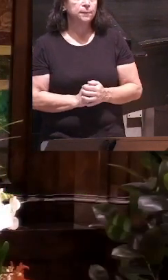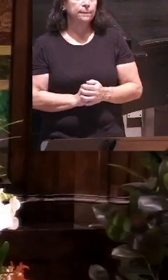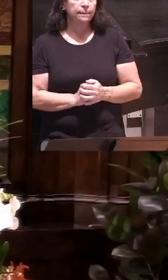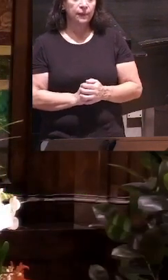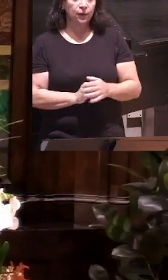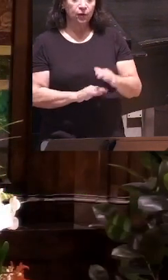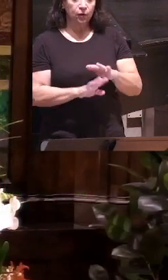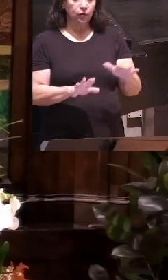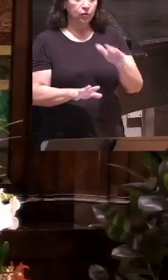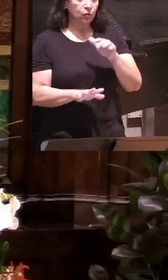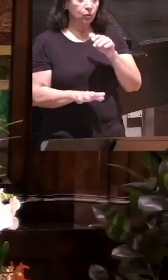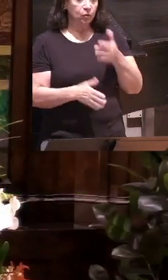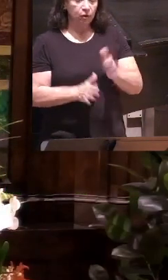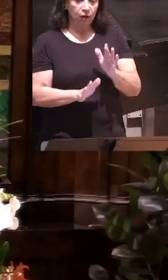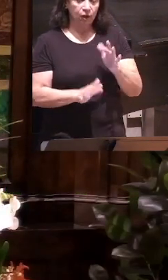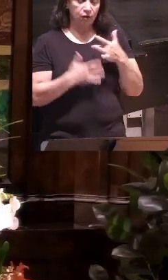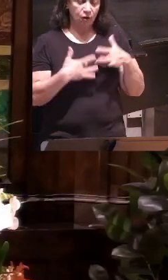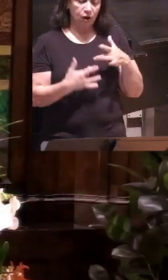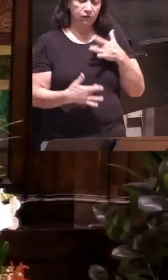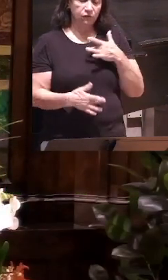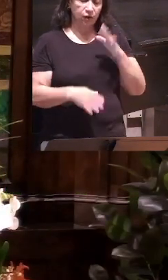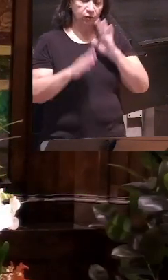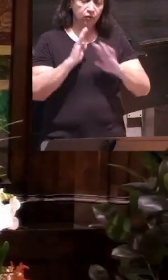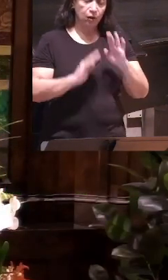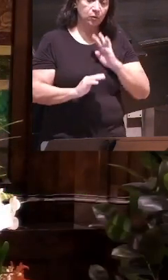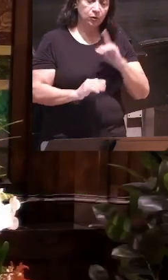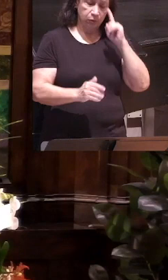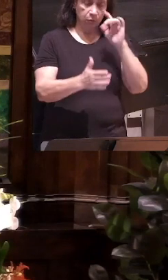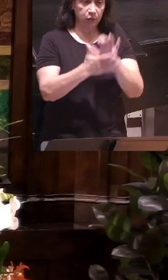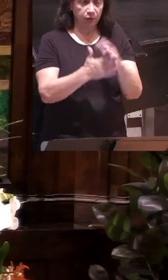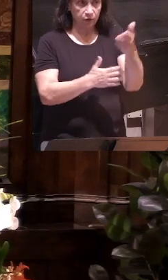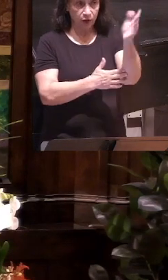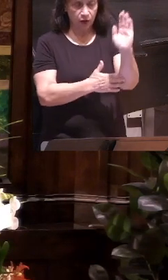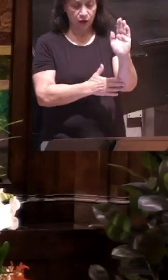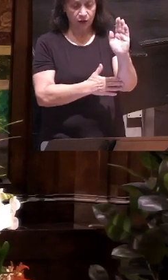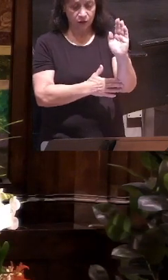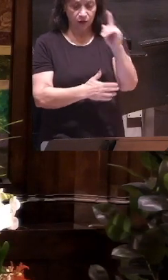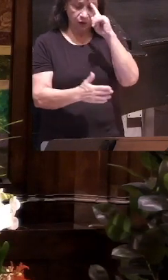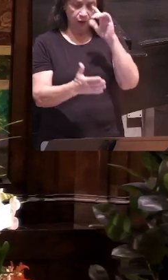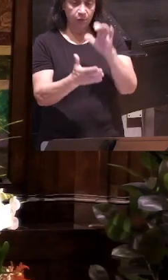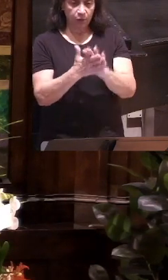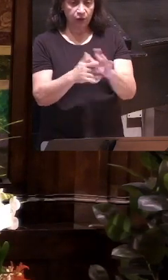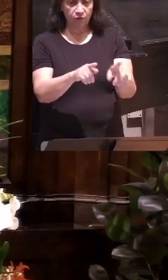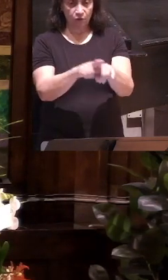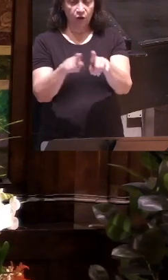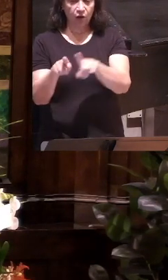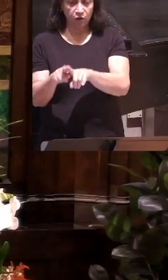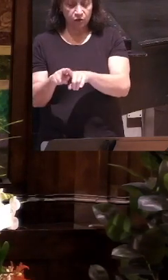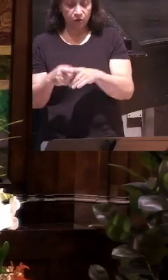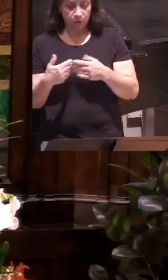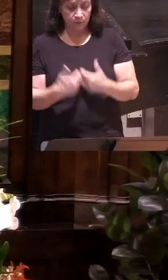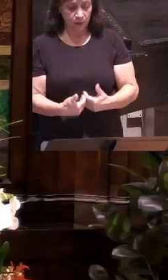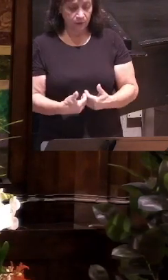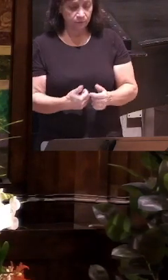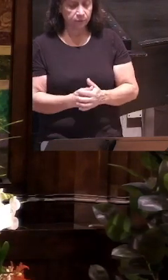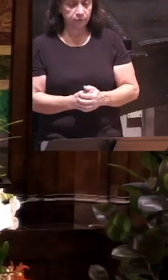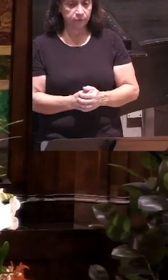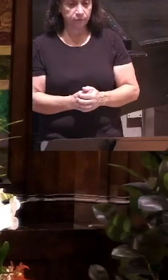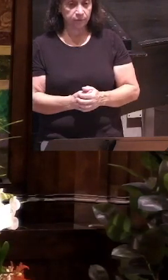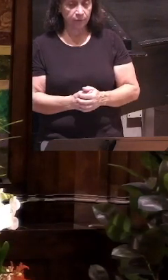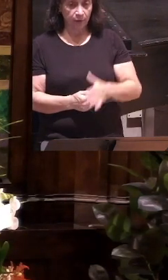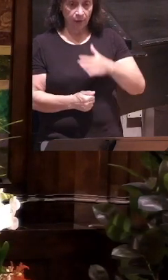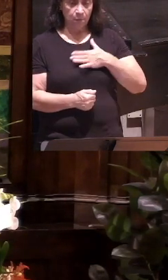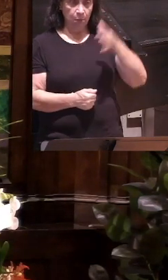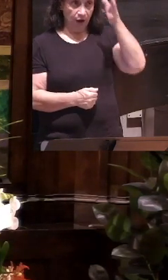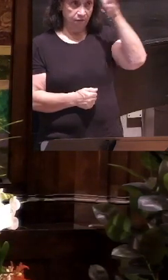Do not let your hearts be troubled. Believe in God. Believe also in me. In